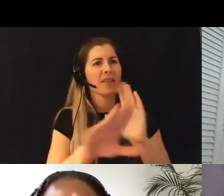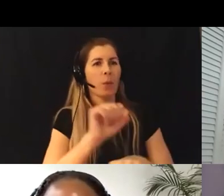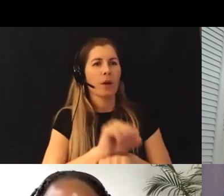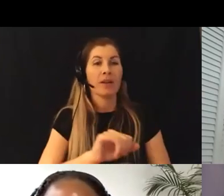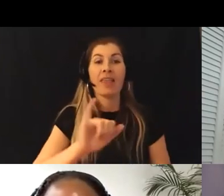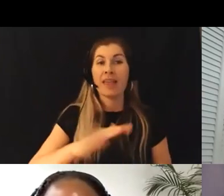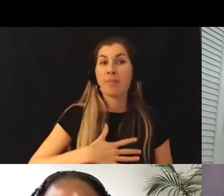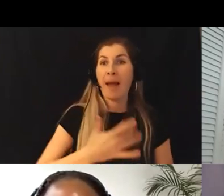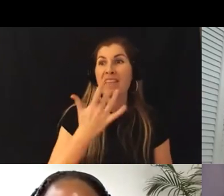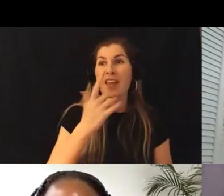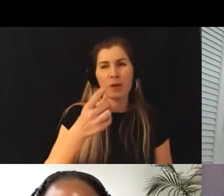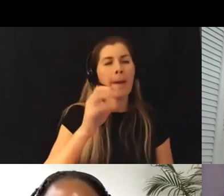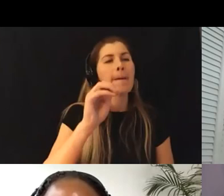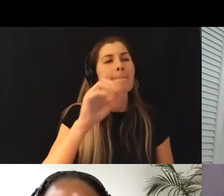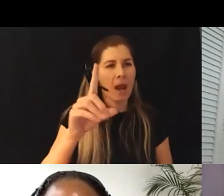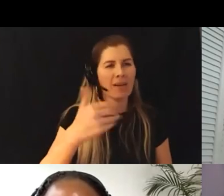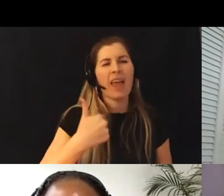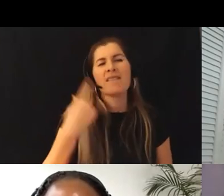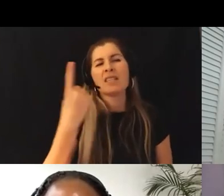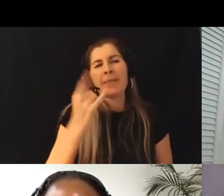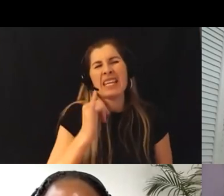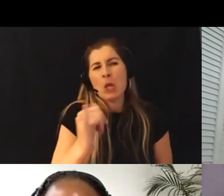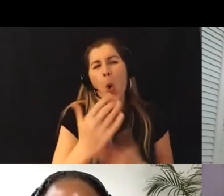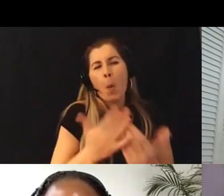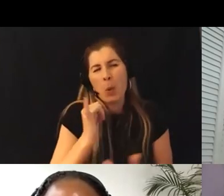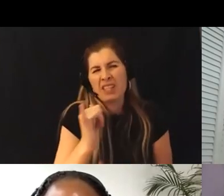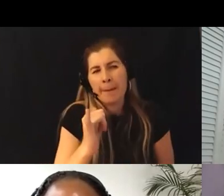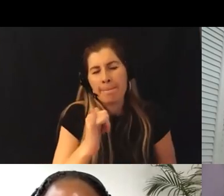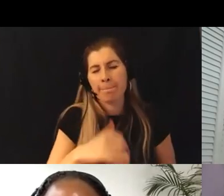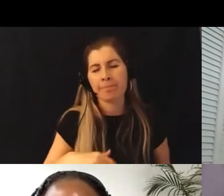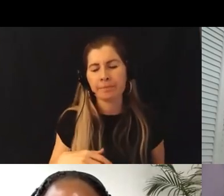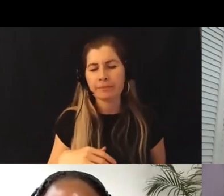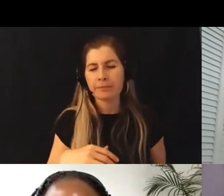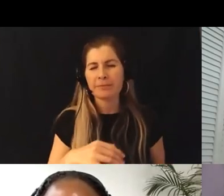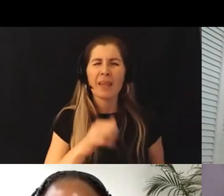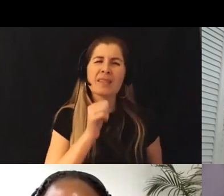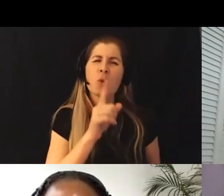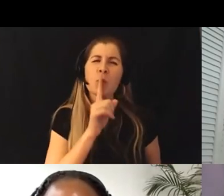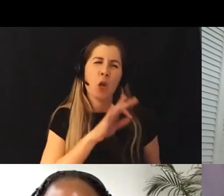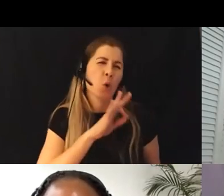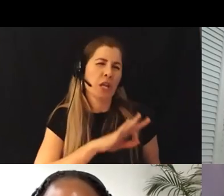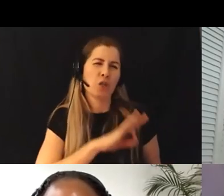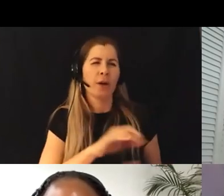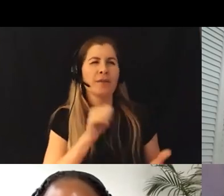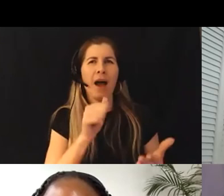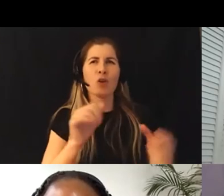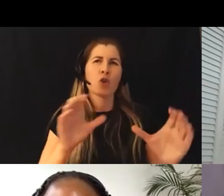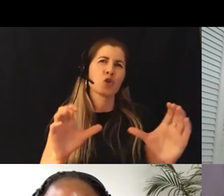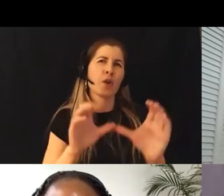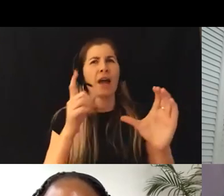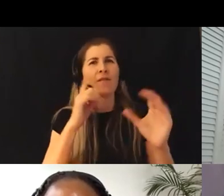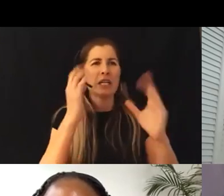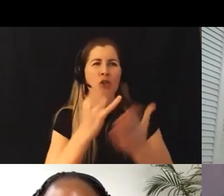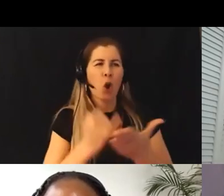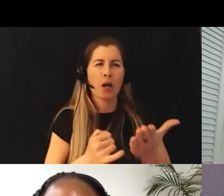sort. Maryland has something similar. It's really, it's not a credential in that you're certified to be a teaching artist. I think that creates an